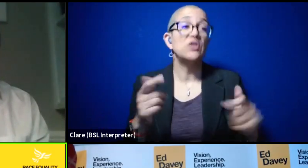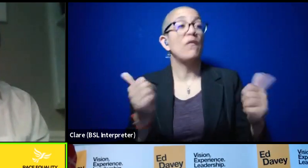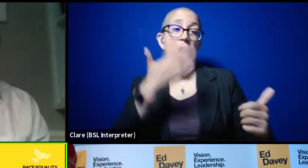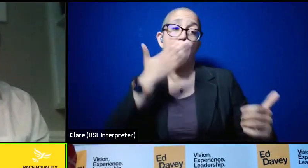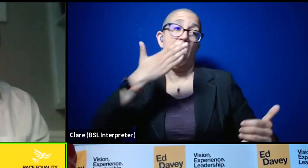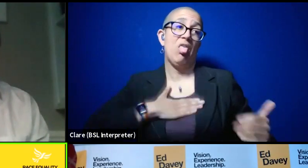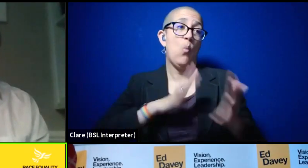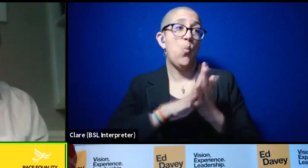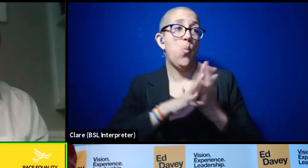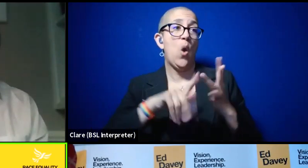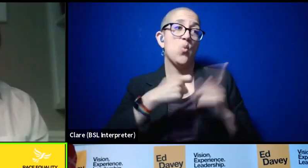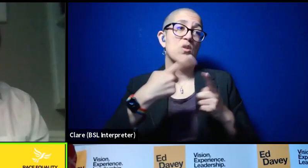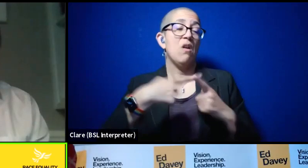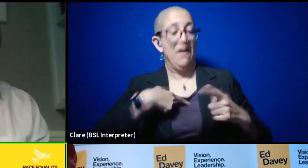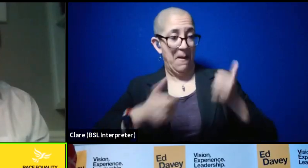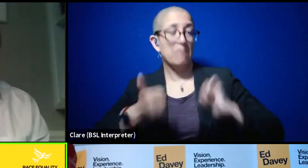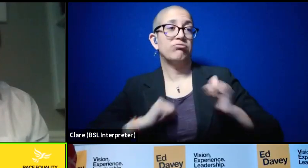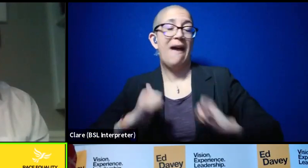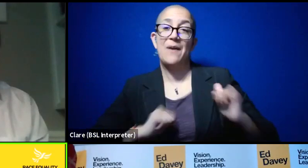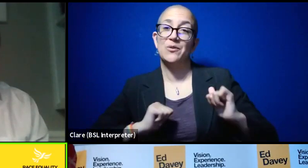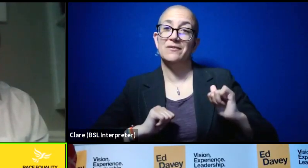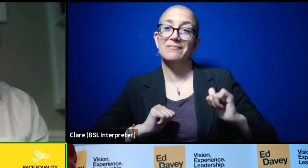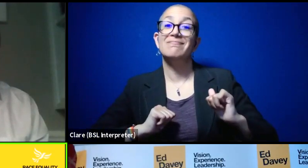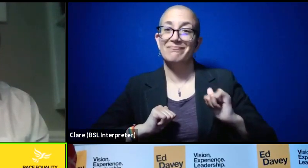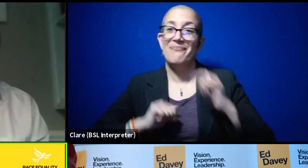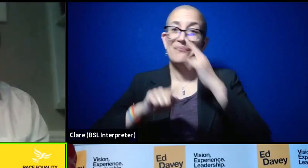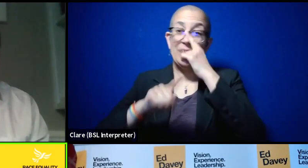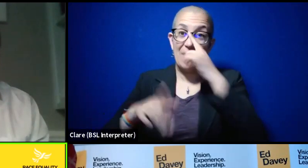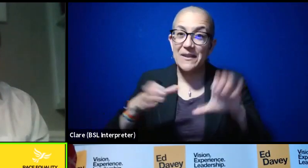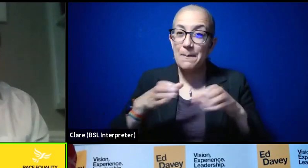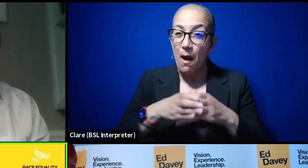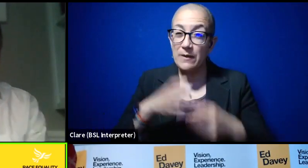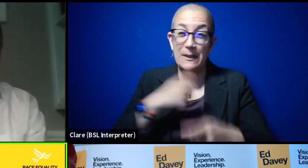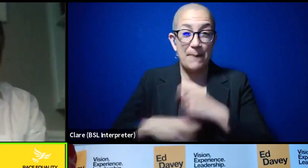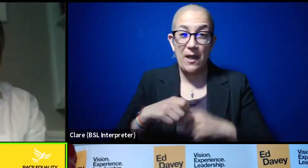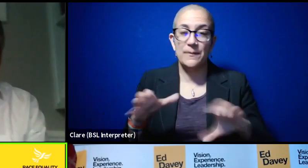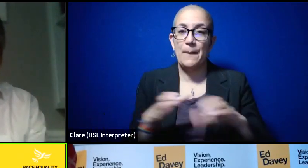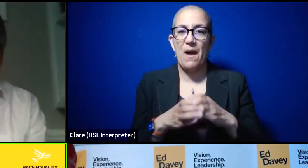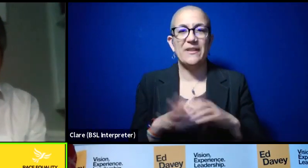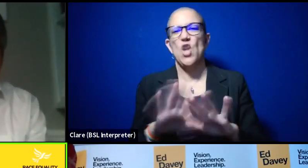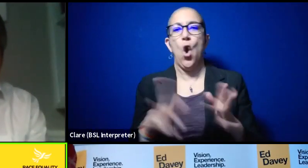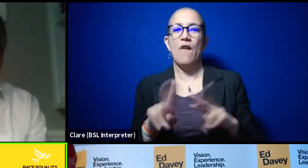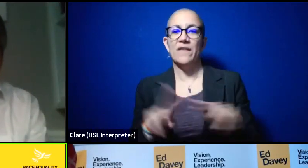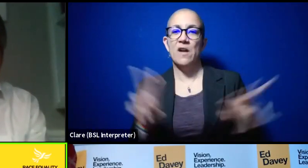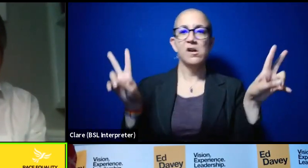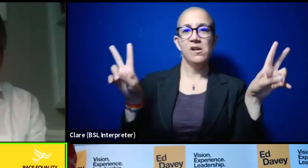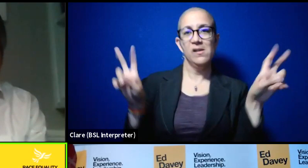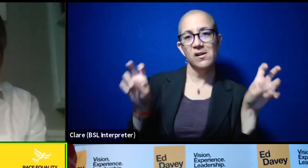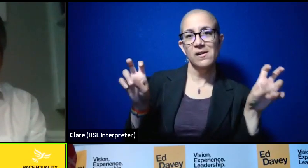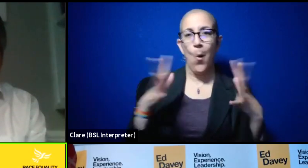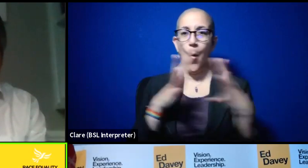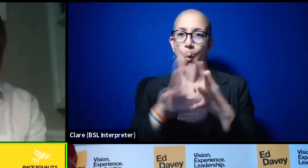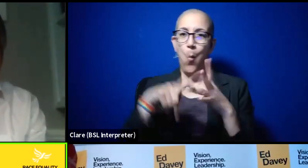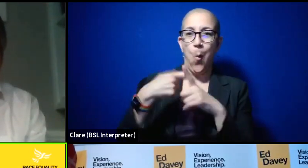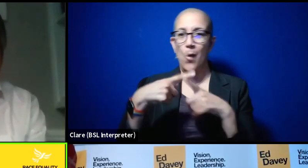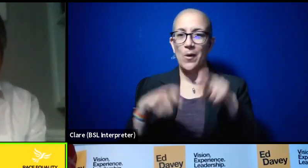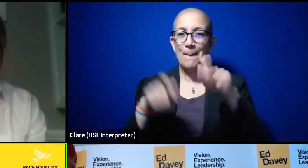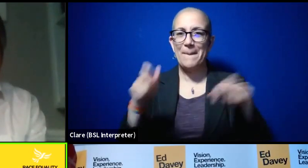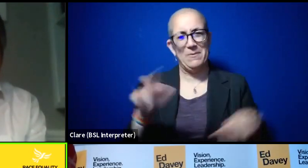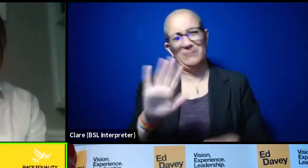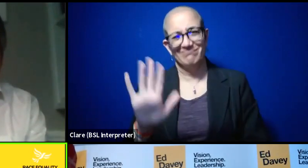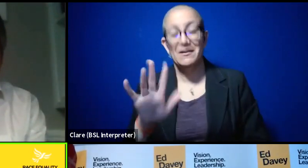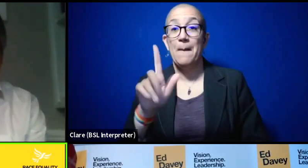I'm proud of it. And actually, if this party becomes a party, not of woke people necessarily, but of a party that then